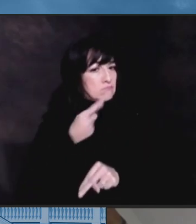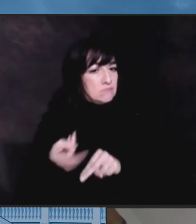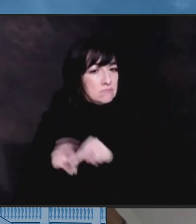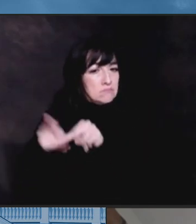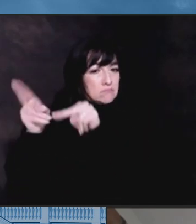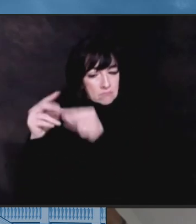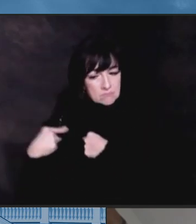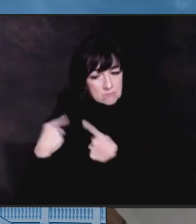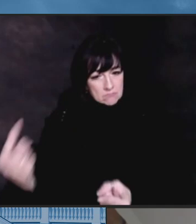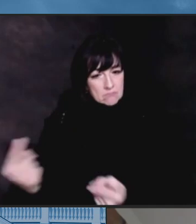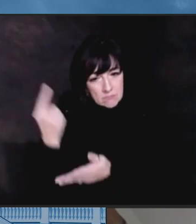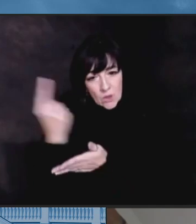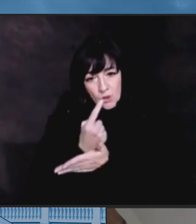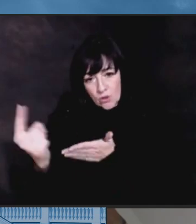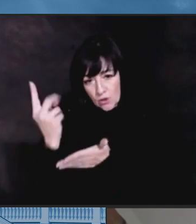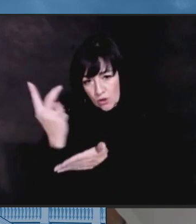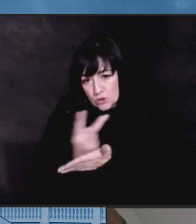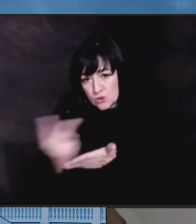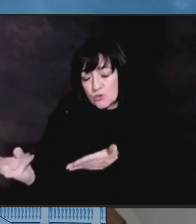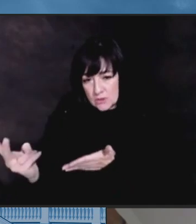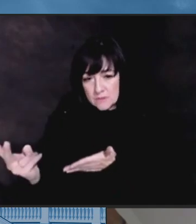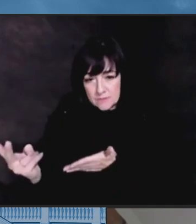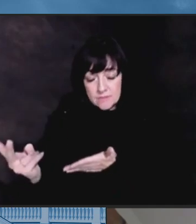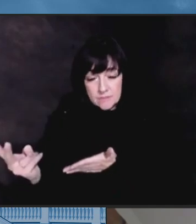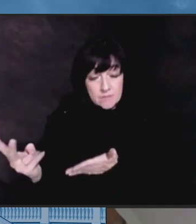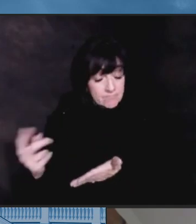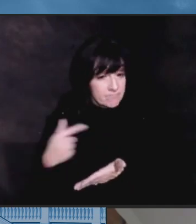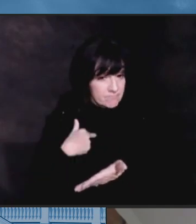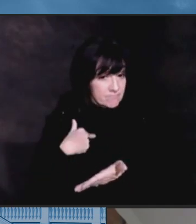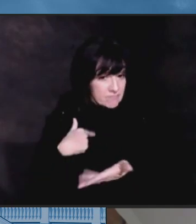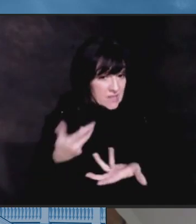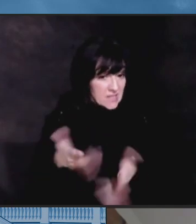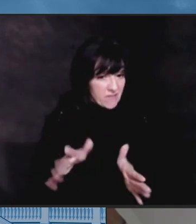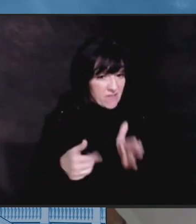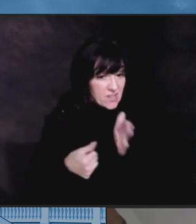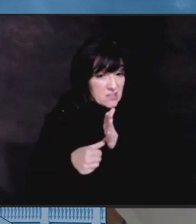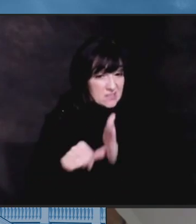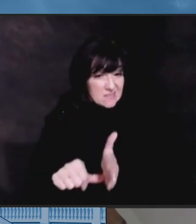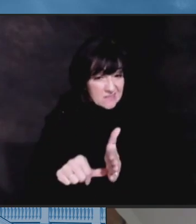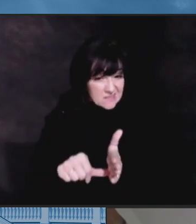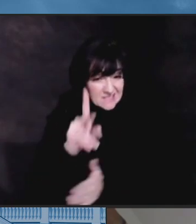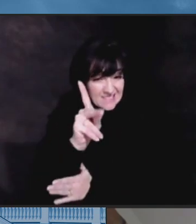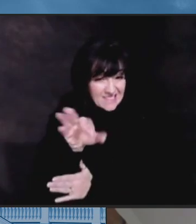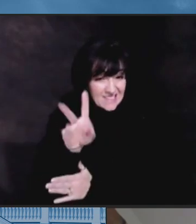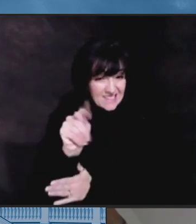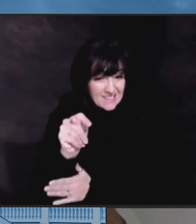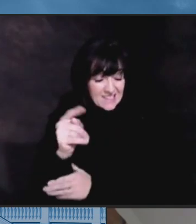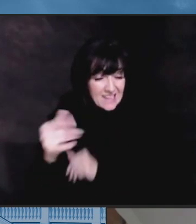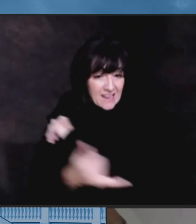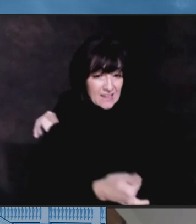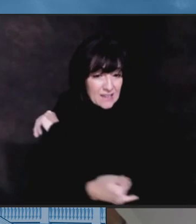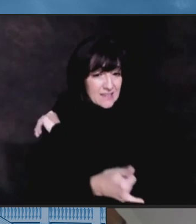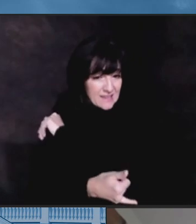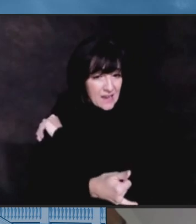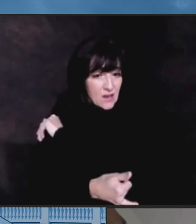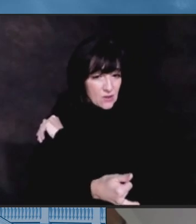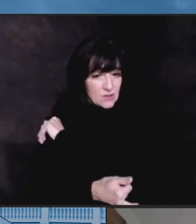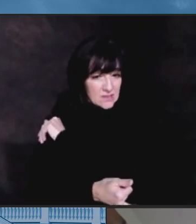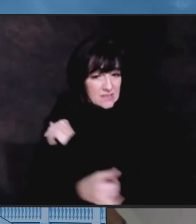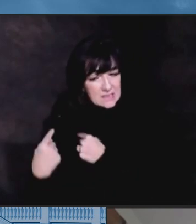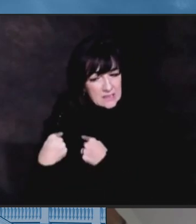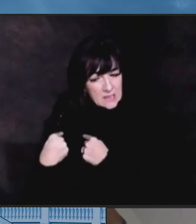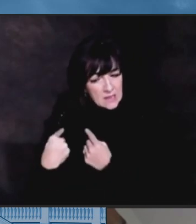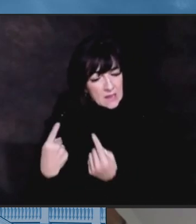So I've pointed out Kent County and Southern Newcastle County over the past few